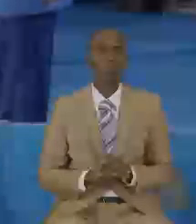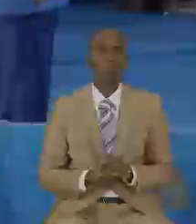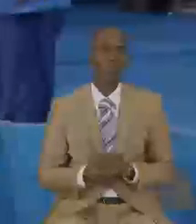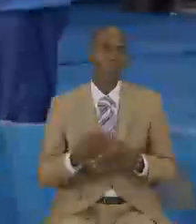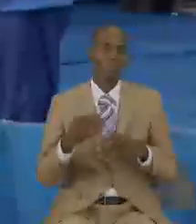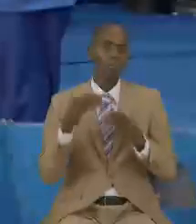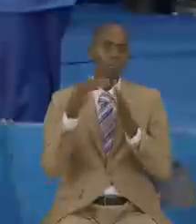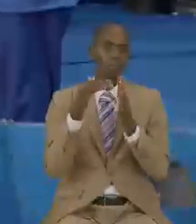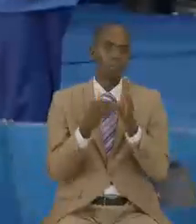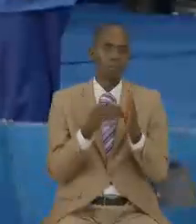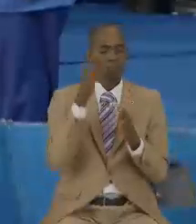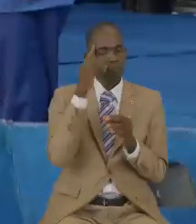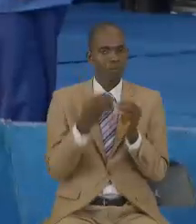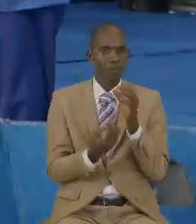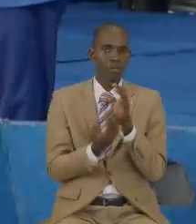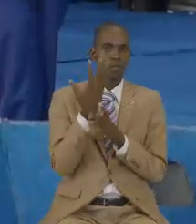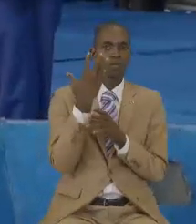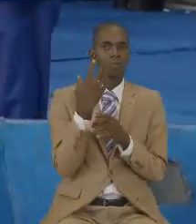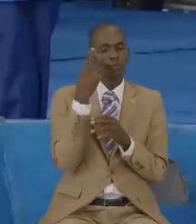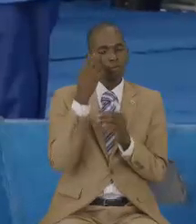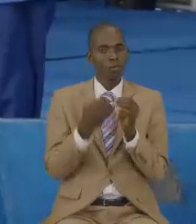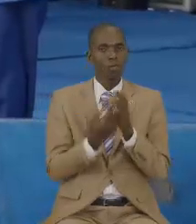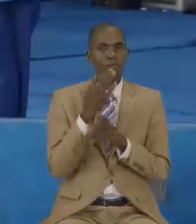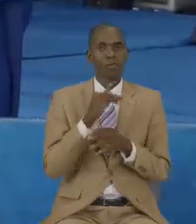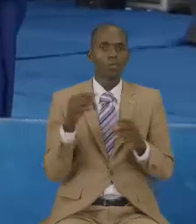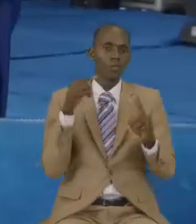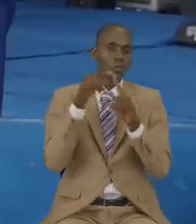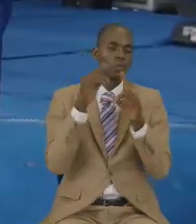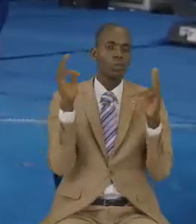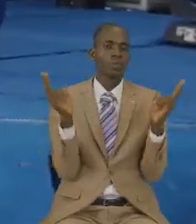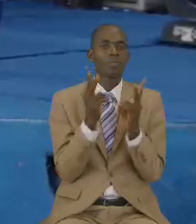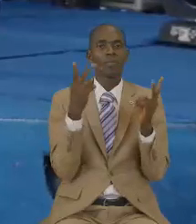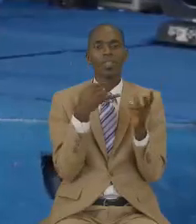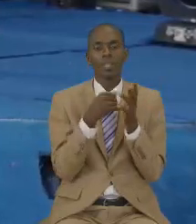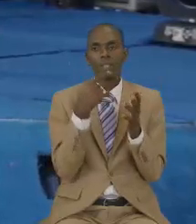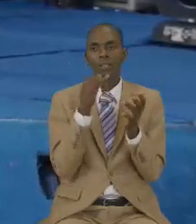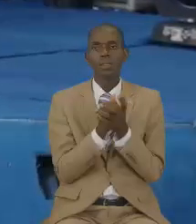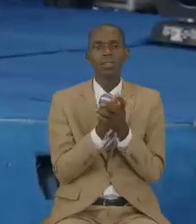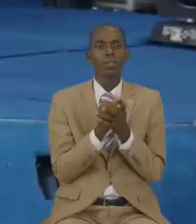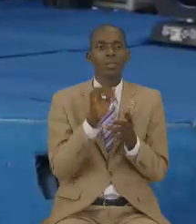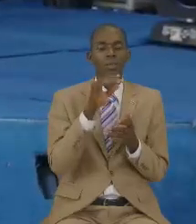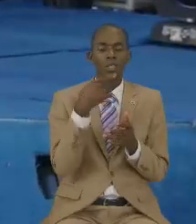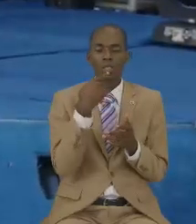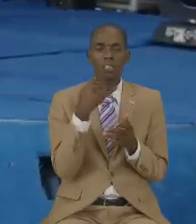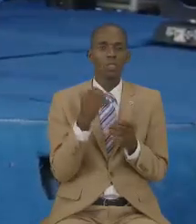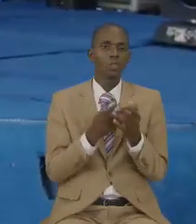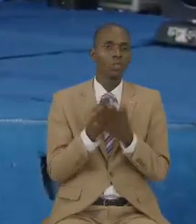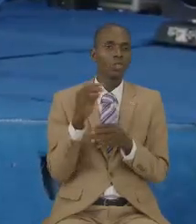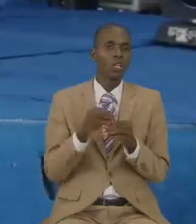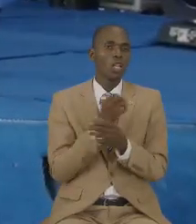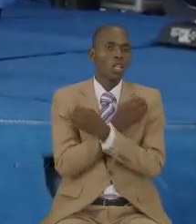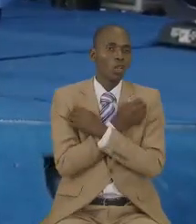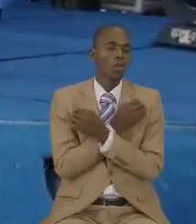growing towards towards victory. It says, speaking the truth in love, that I may